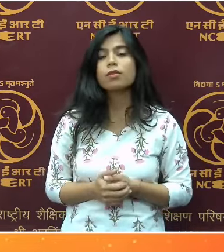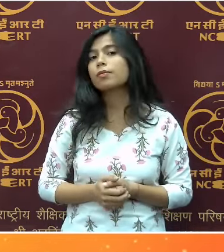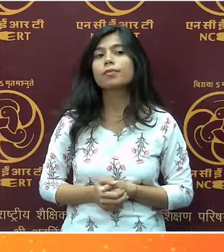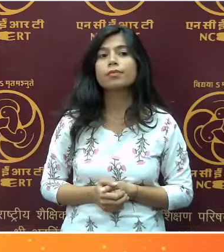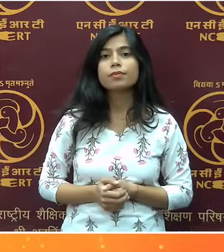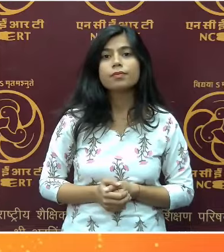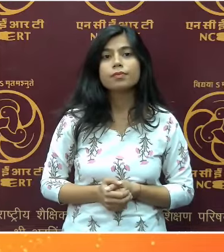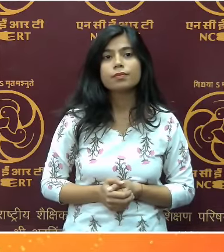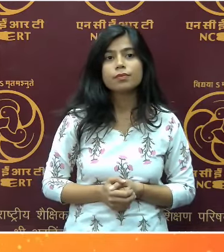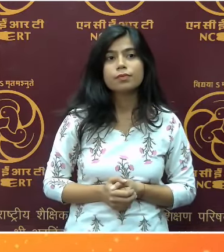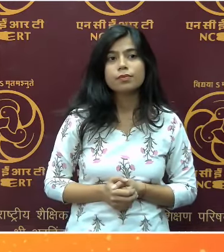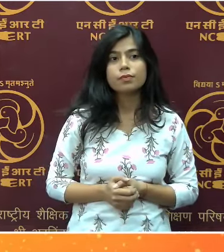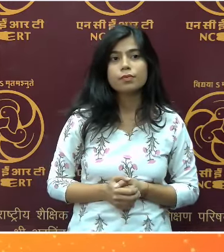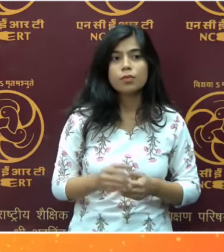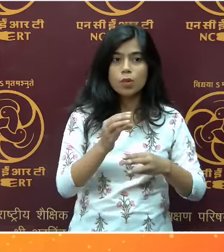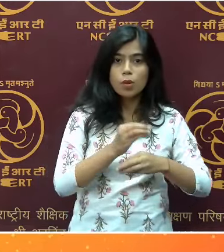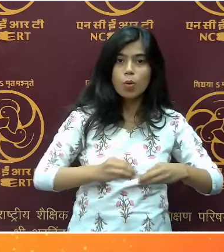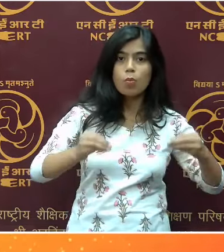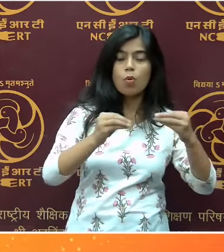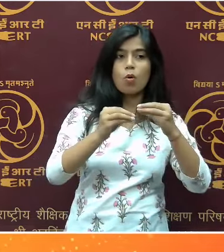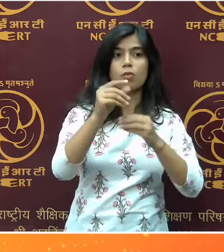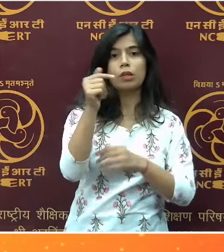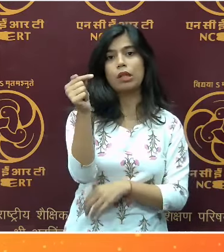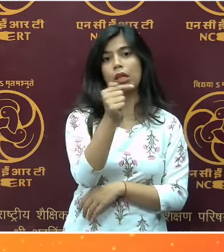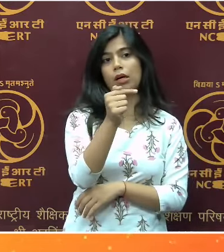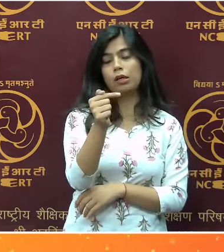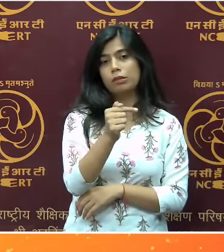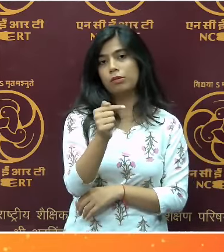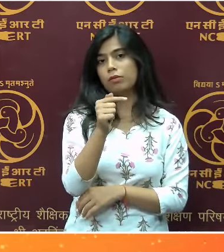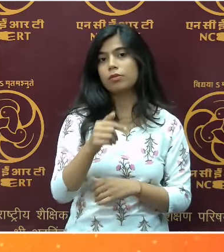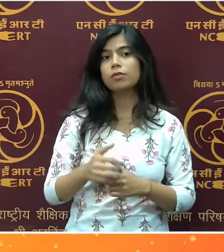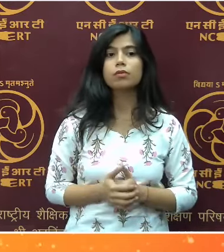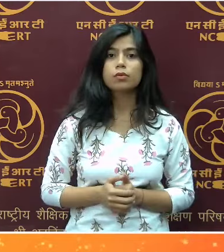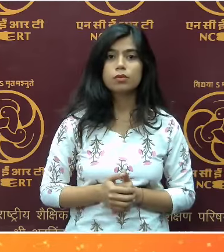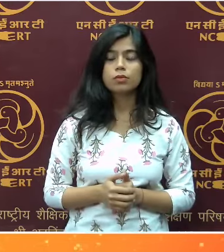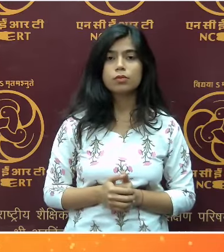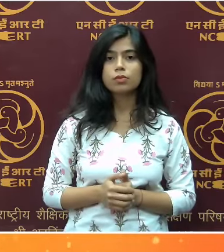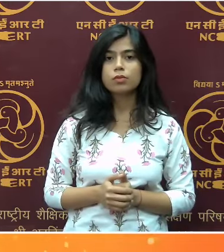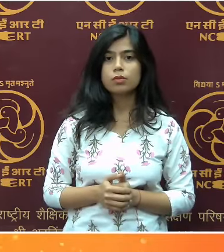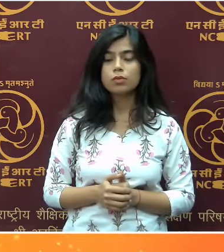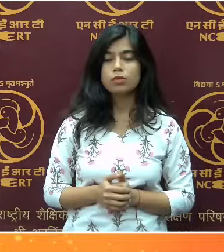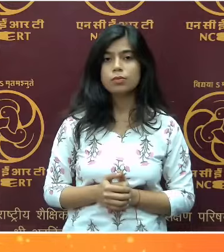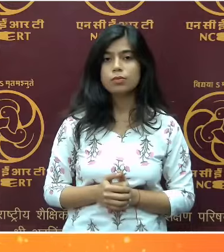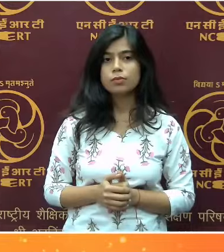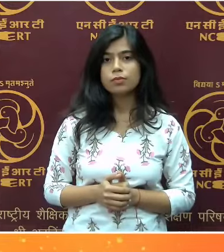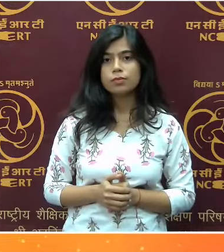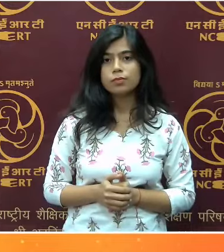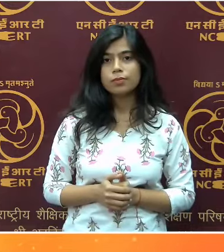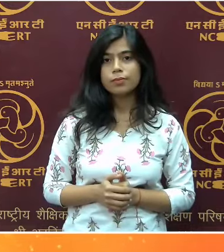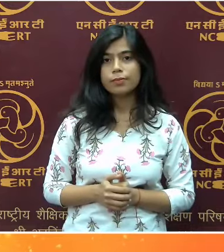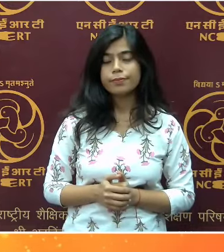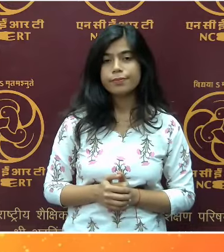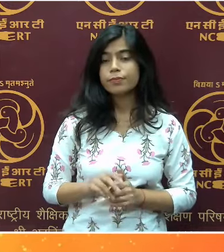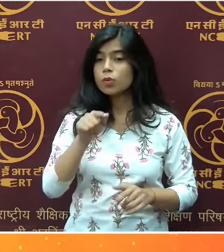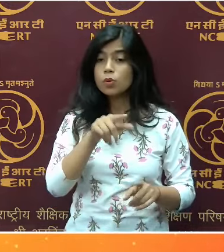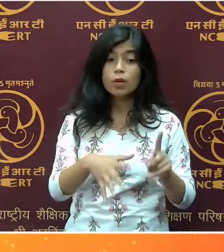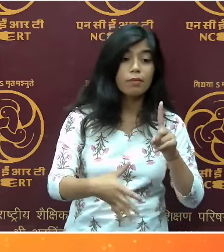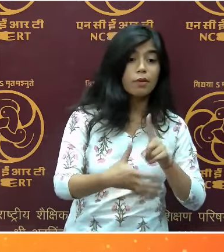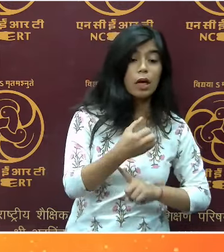hair, more number of negative charges are transferred from hair to balloon. So, we can find